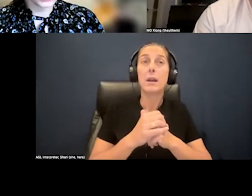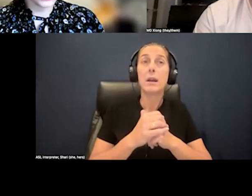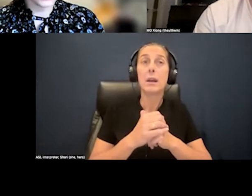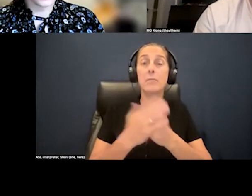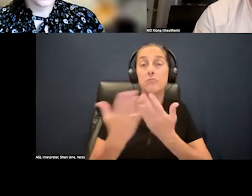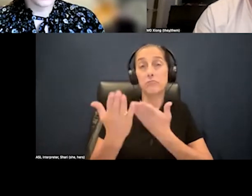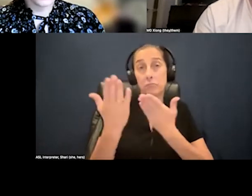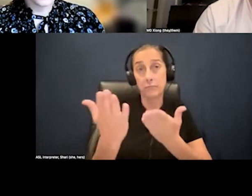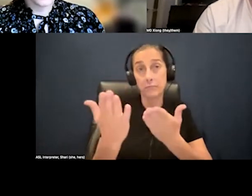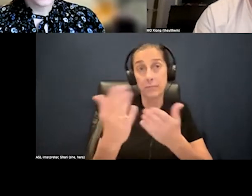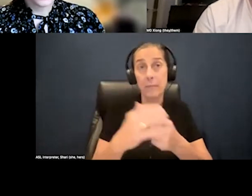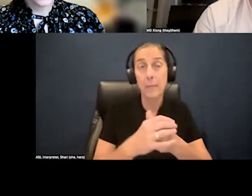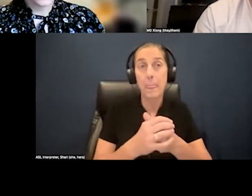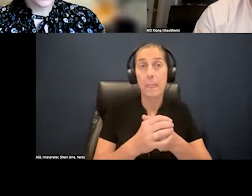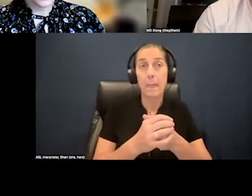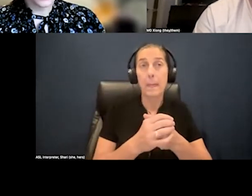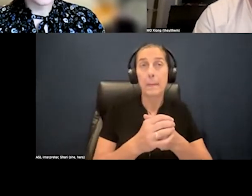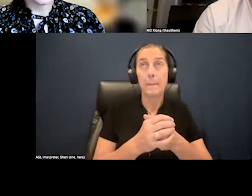with